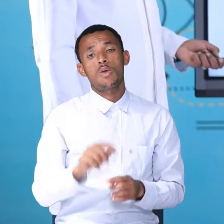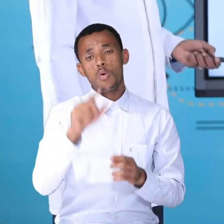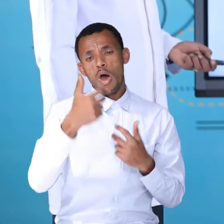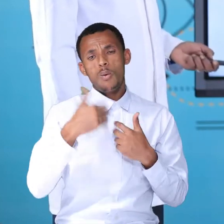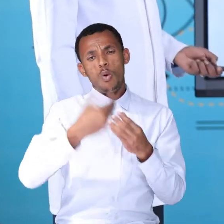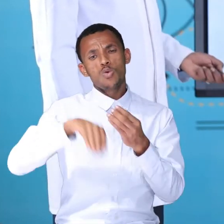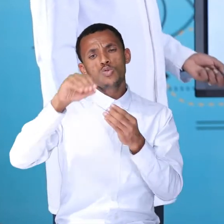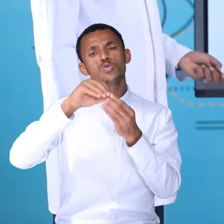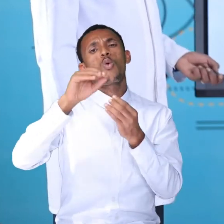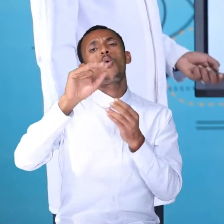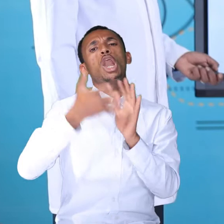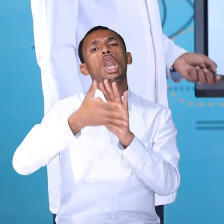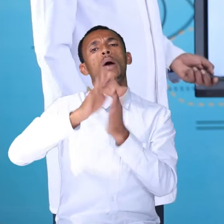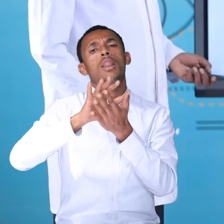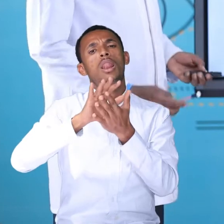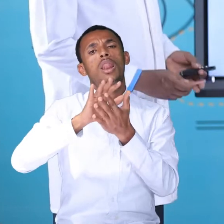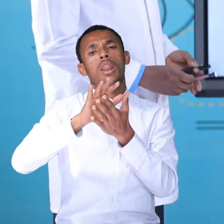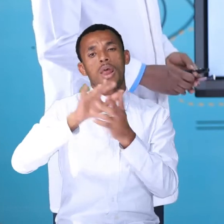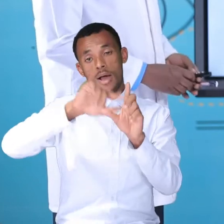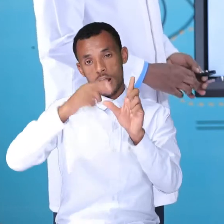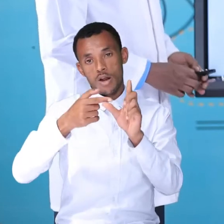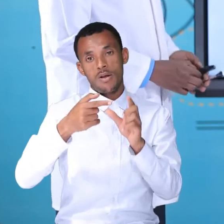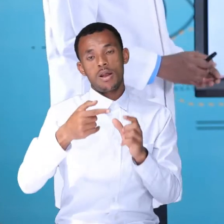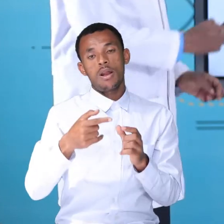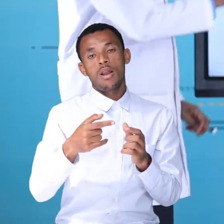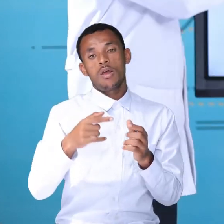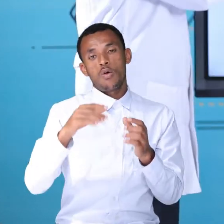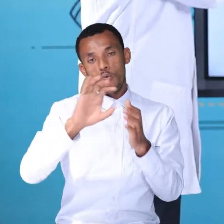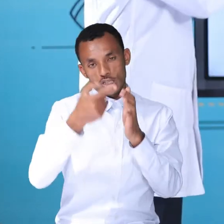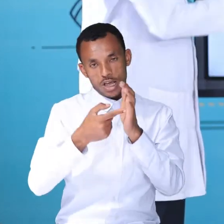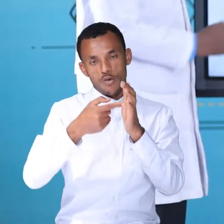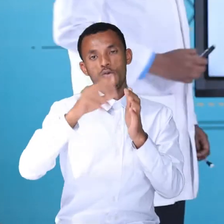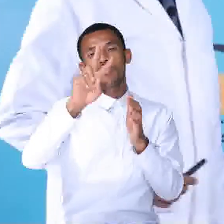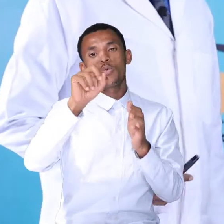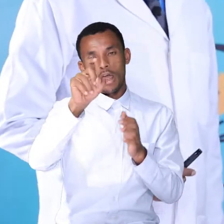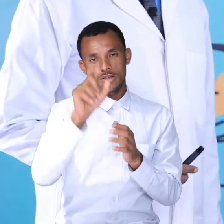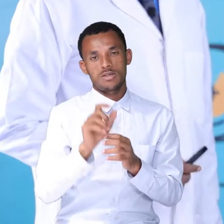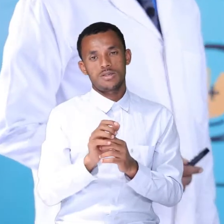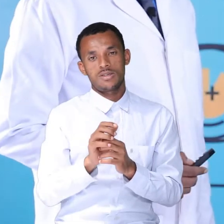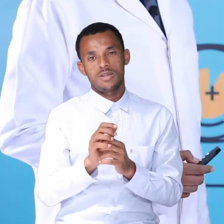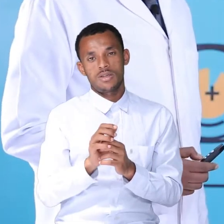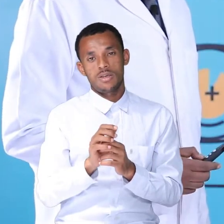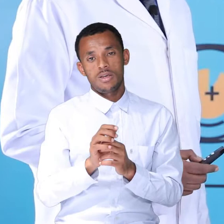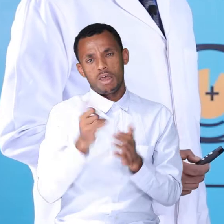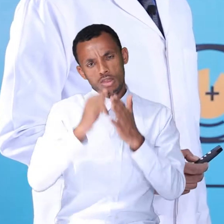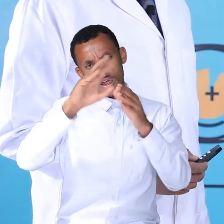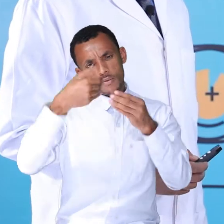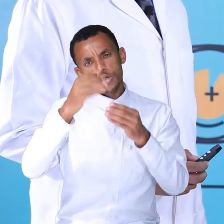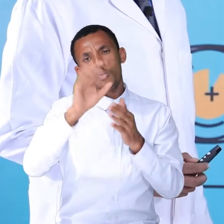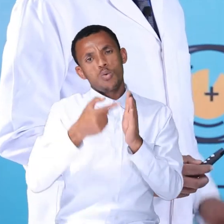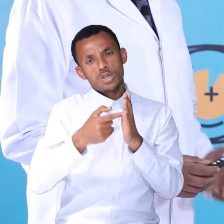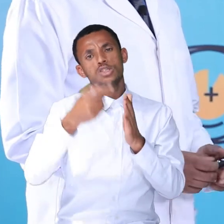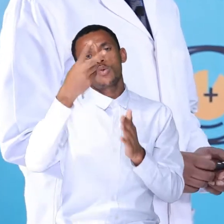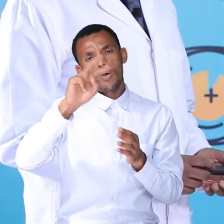have also double angles. Double angle formula, cosine of 2x it is. It gives cos square